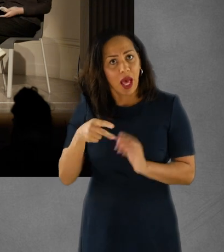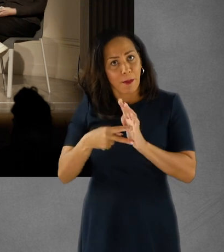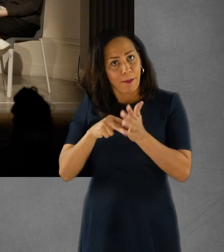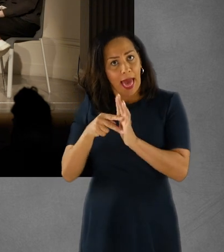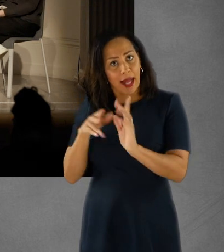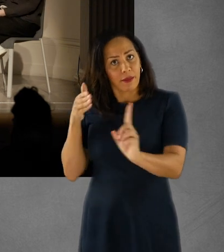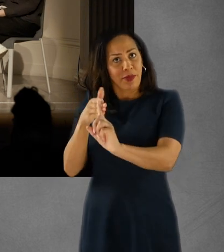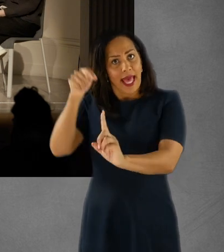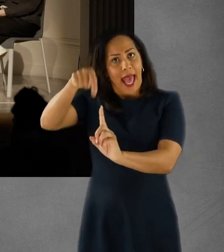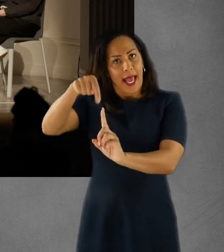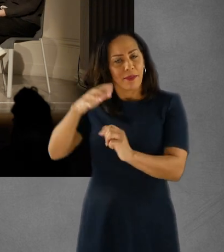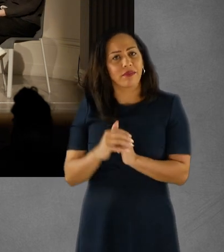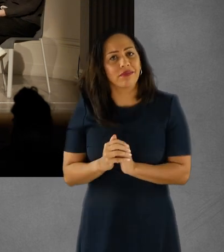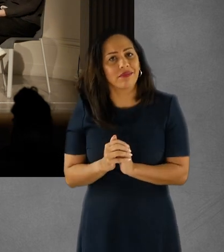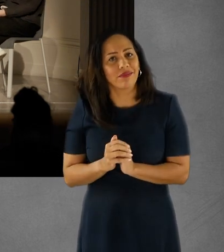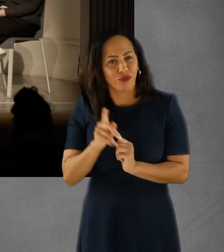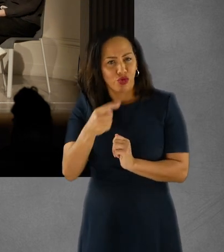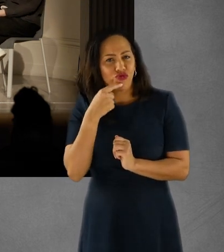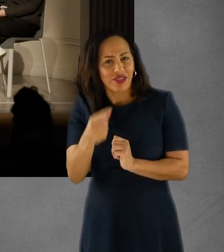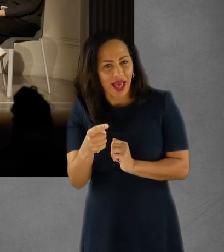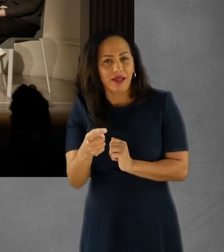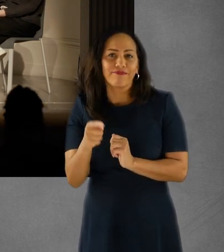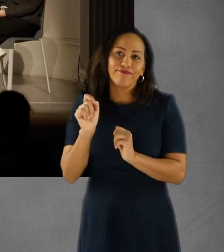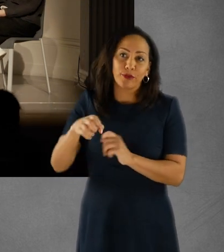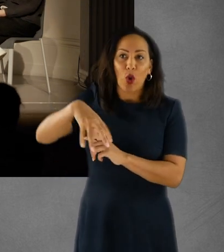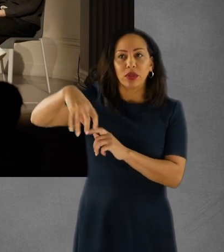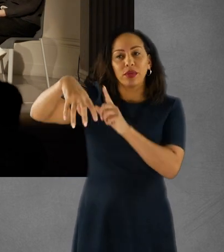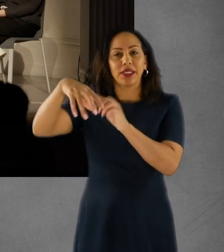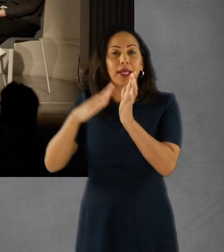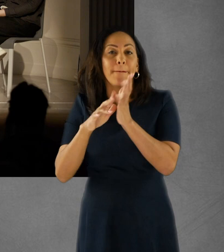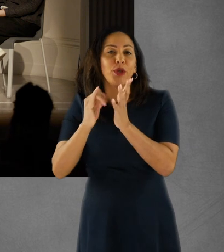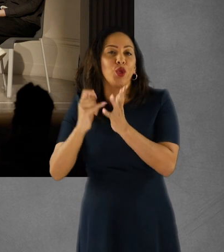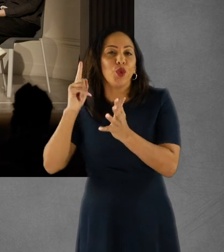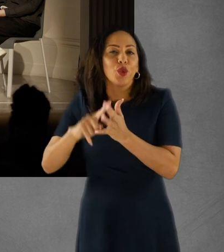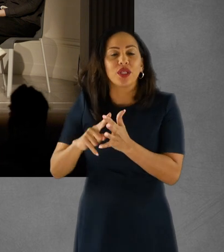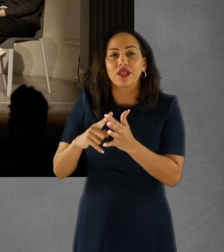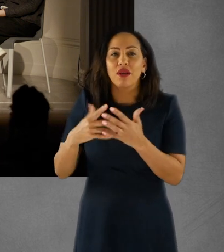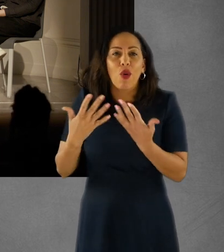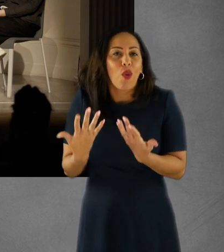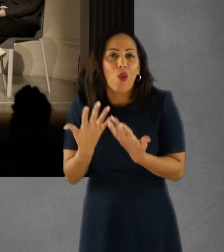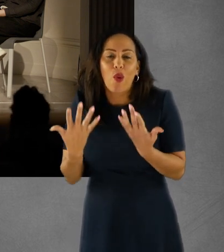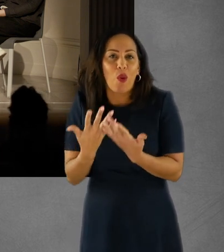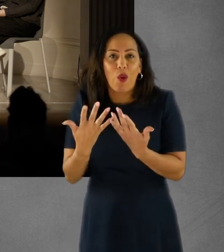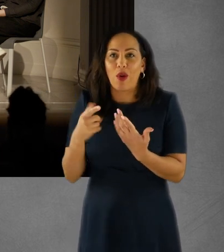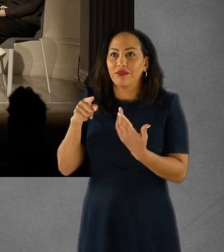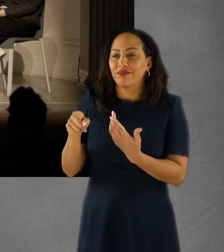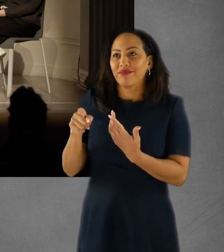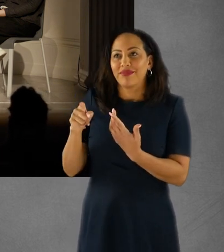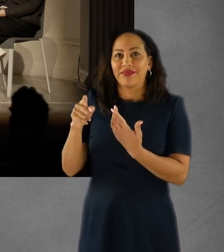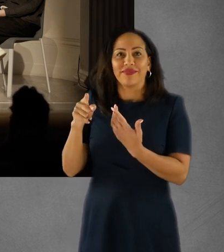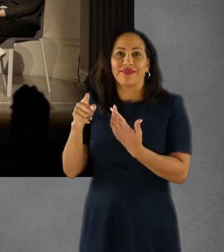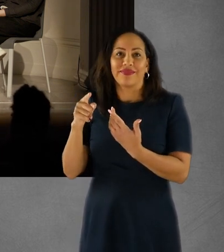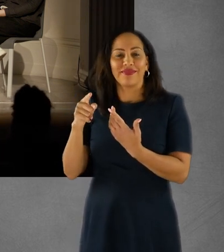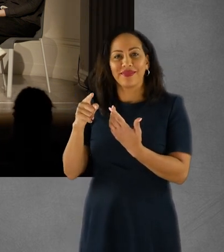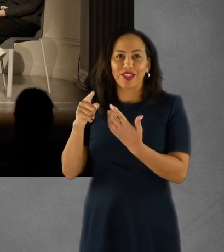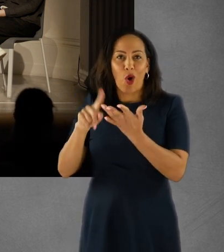you've described it as a muse. In other previous works, you've described it as an oracle. but it doesn't actually ever show up, even though you